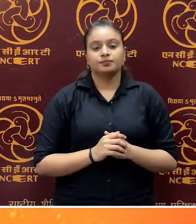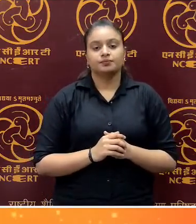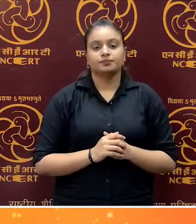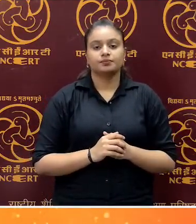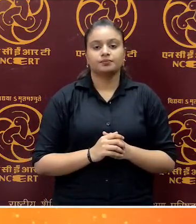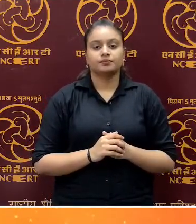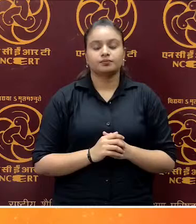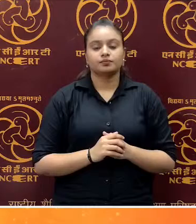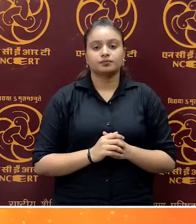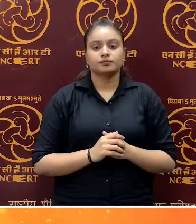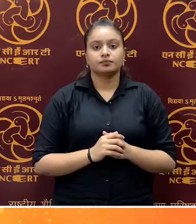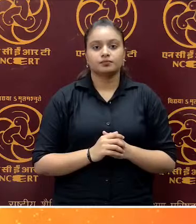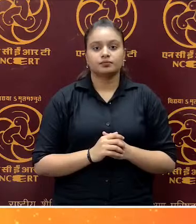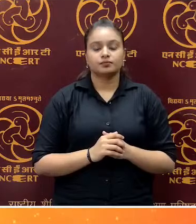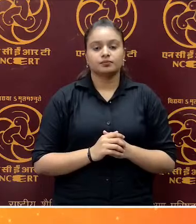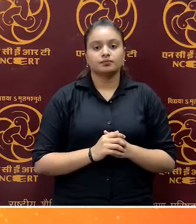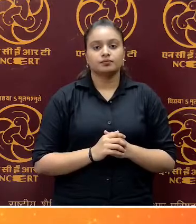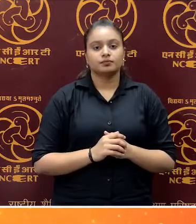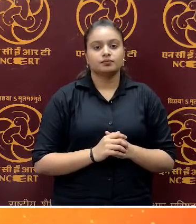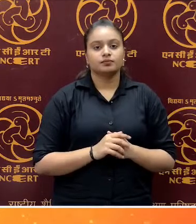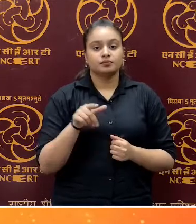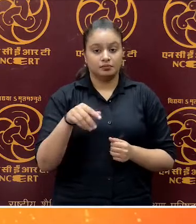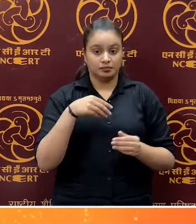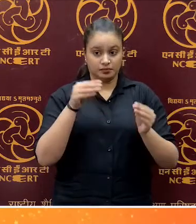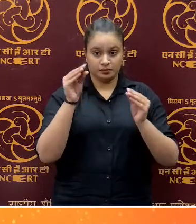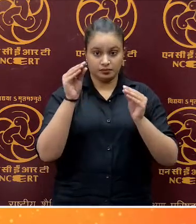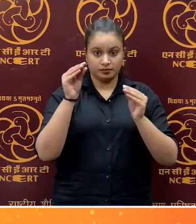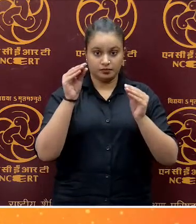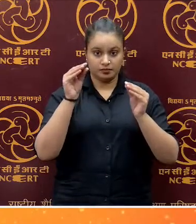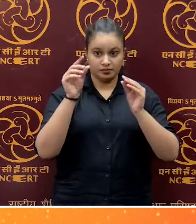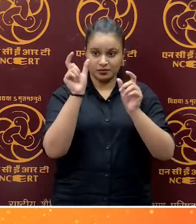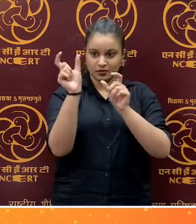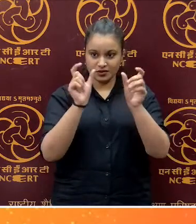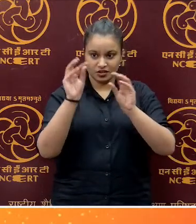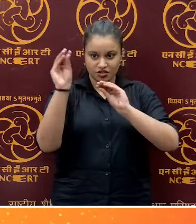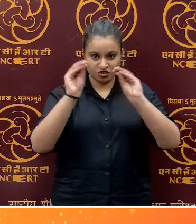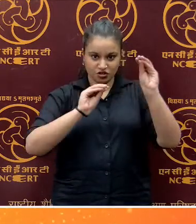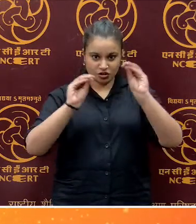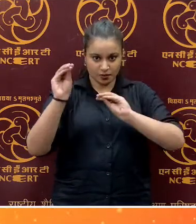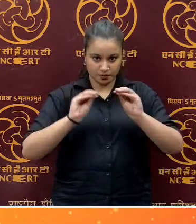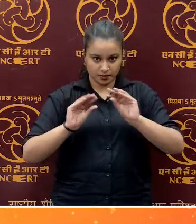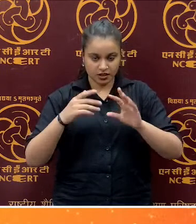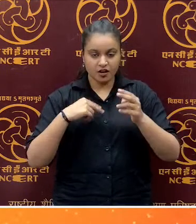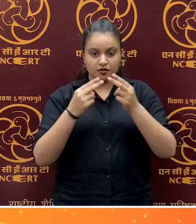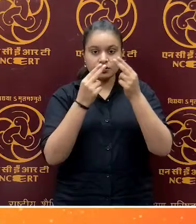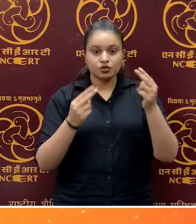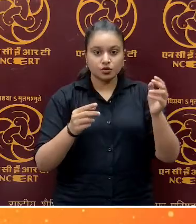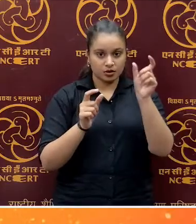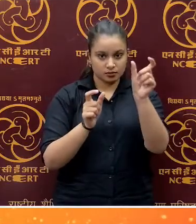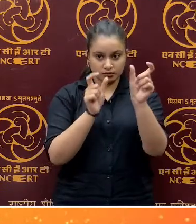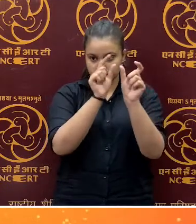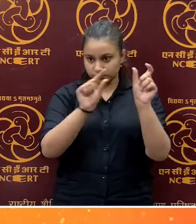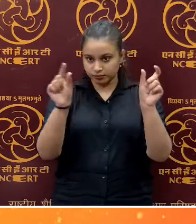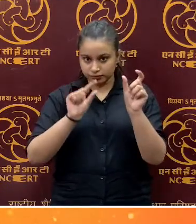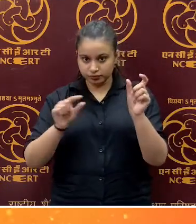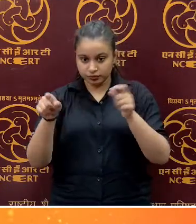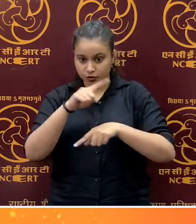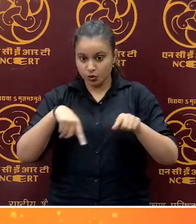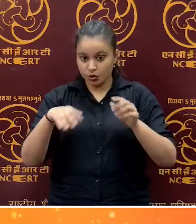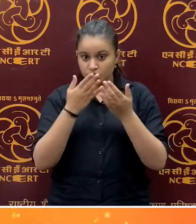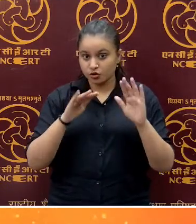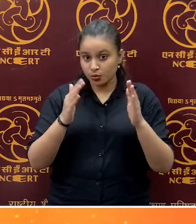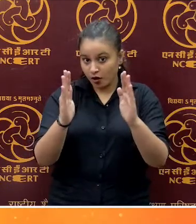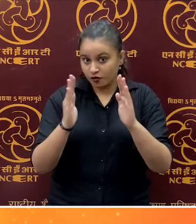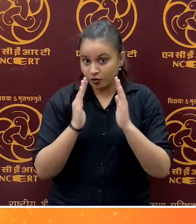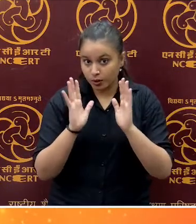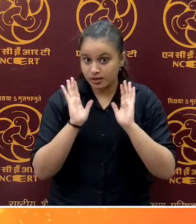Okay. All right. So it's the sequence in unjumbled form of the entire story. So we can test the attention of our